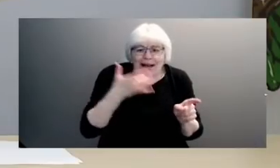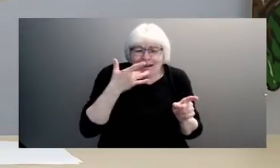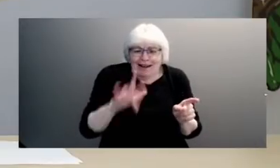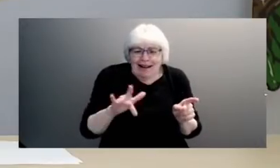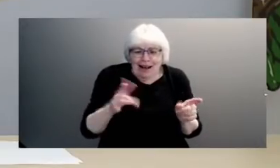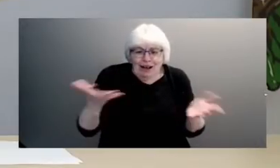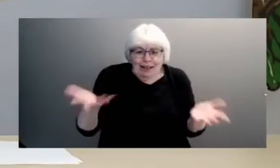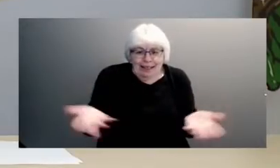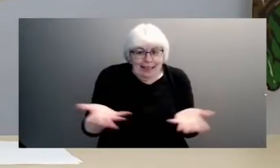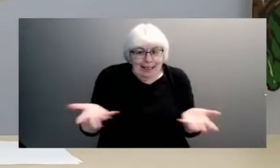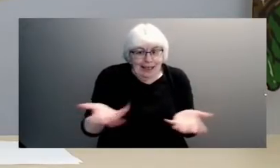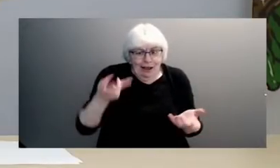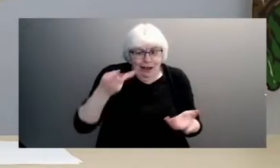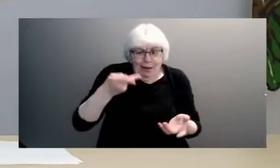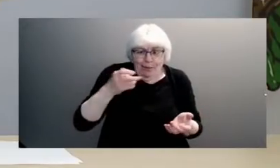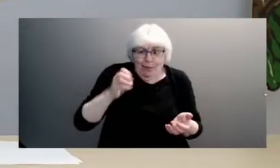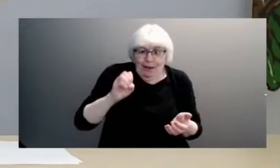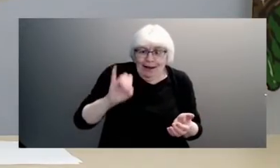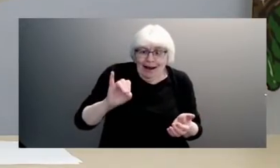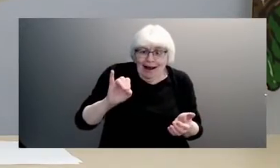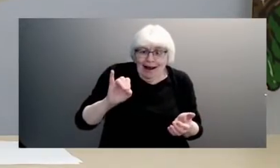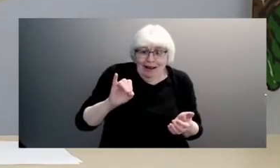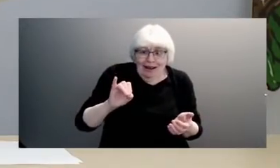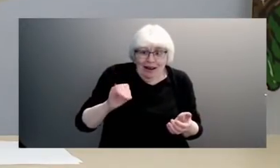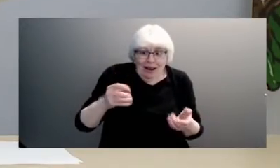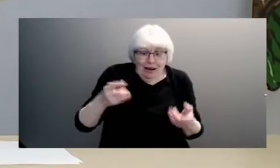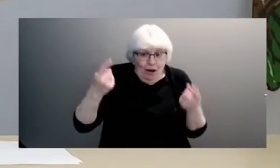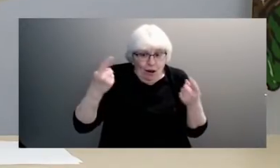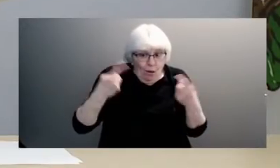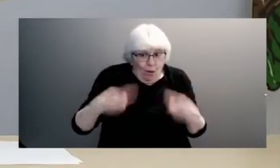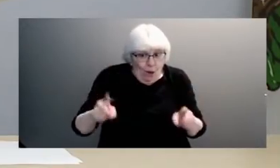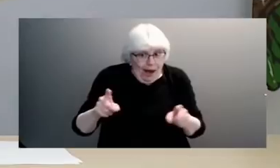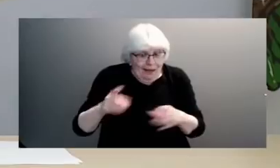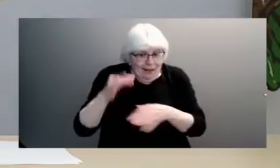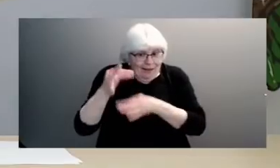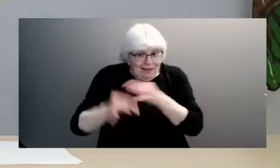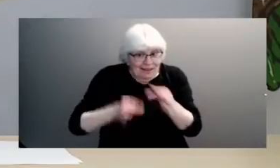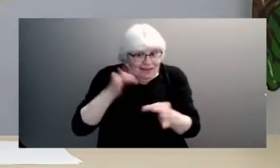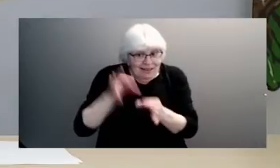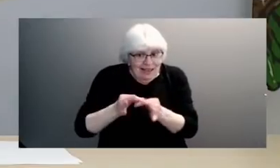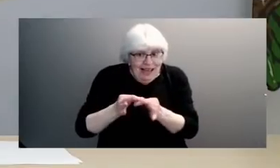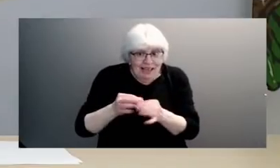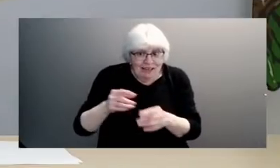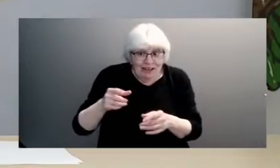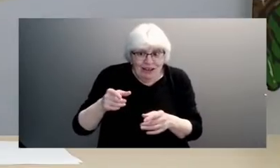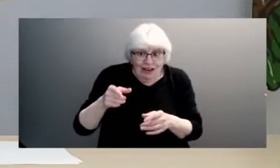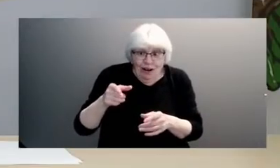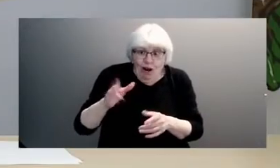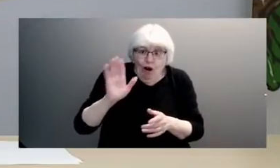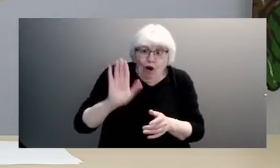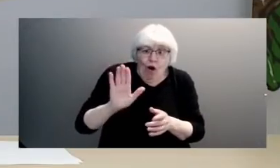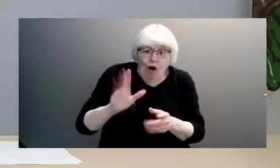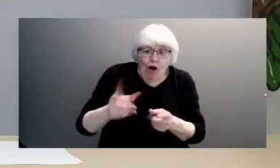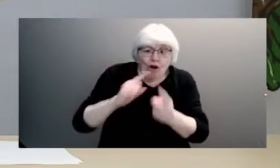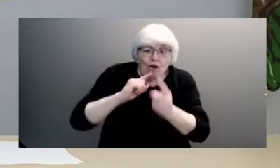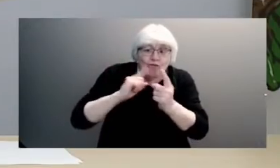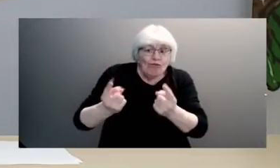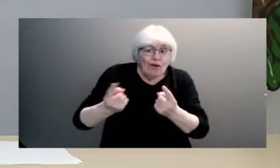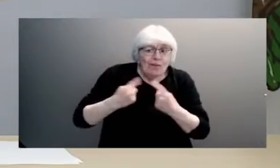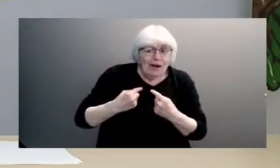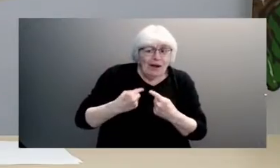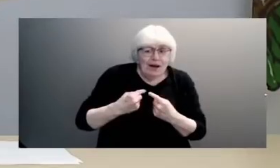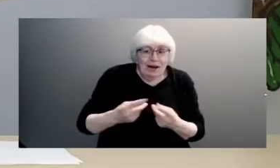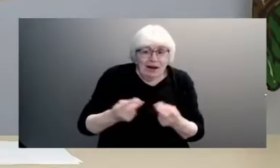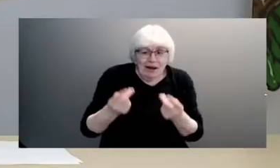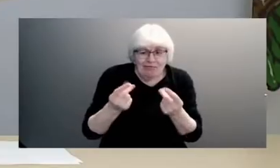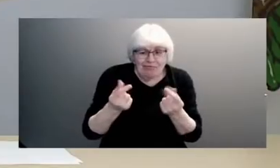has been really excellent, and our lab capacity has been maintained throughout